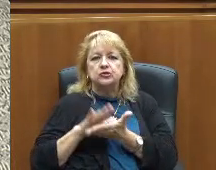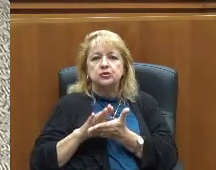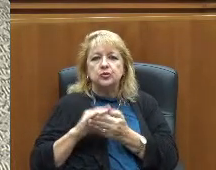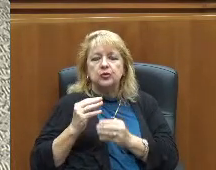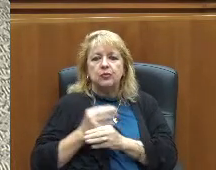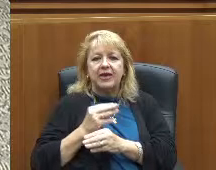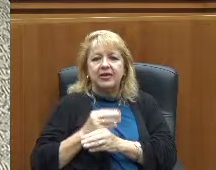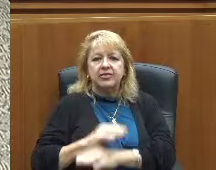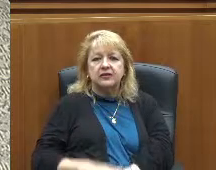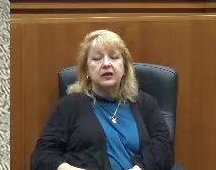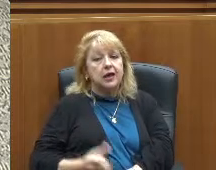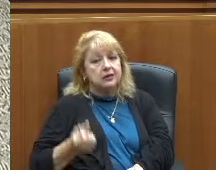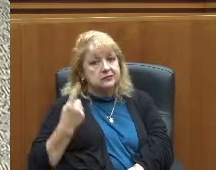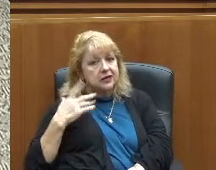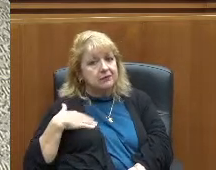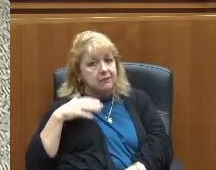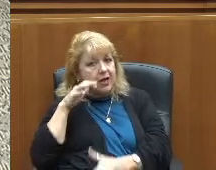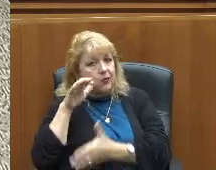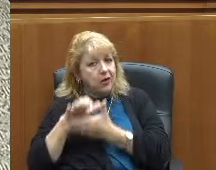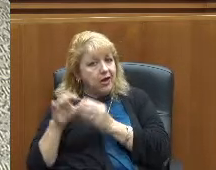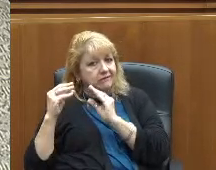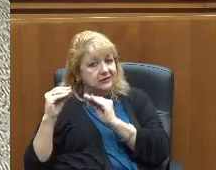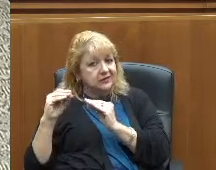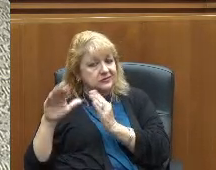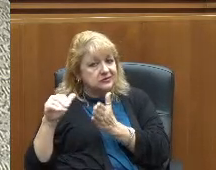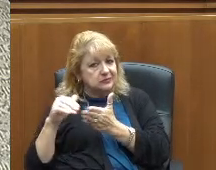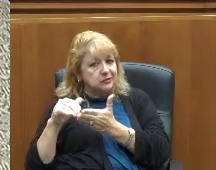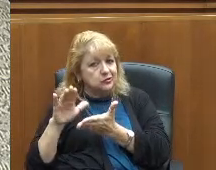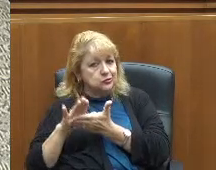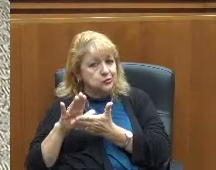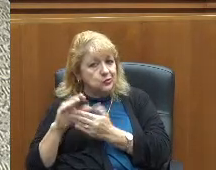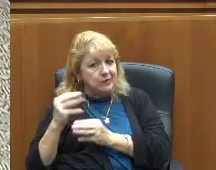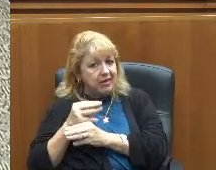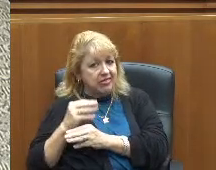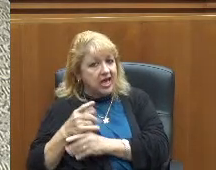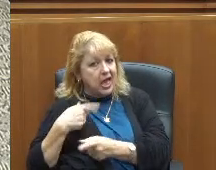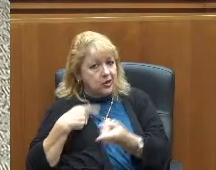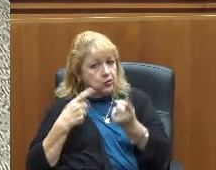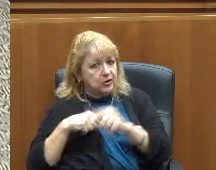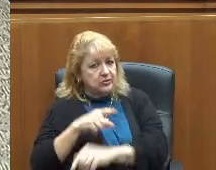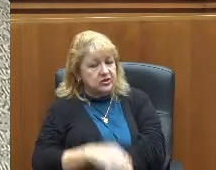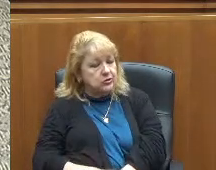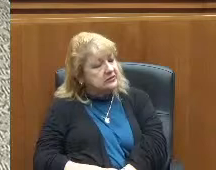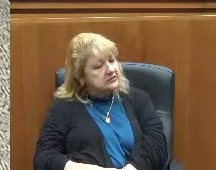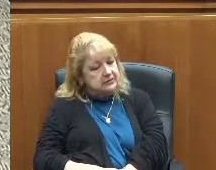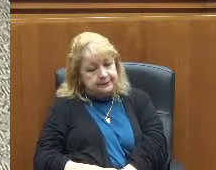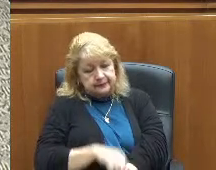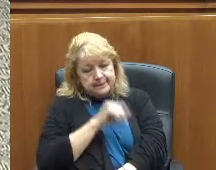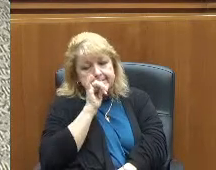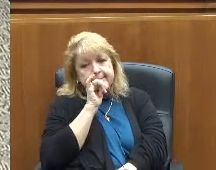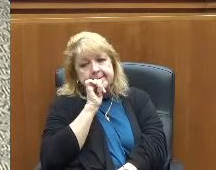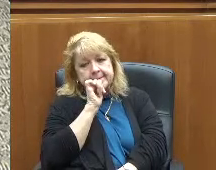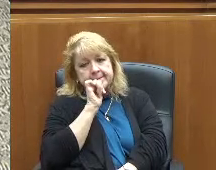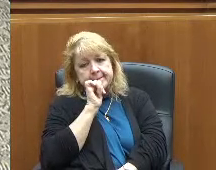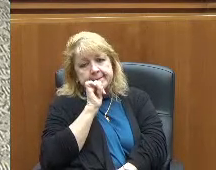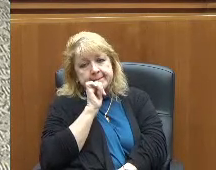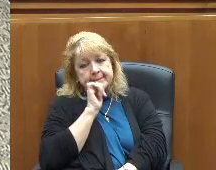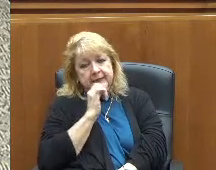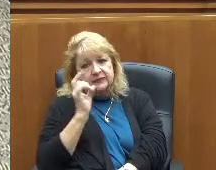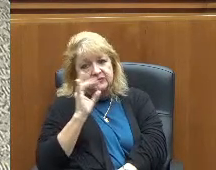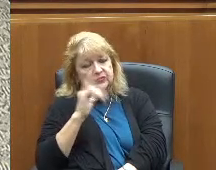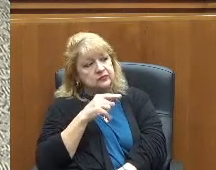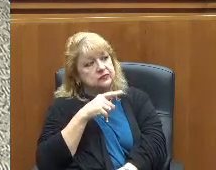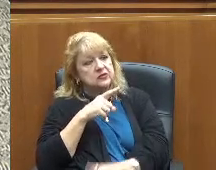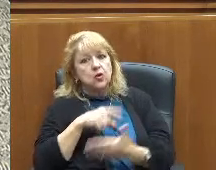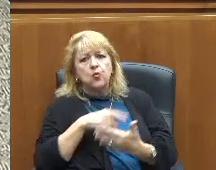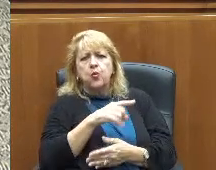knows my wife is a middle school math teacher, and I would agree with that. Do you codify, everything you just said